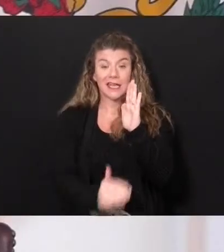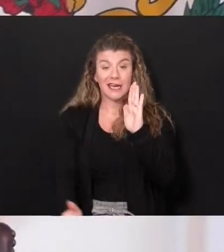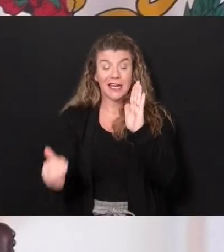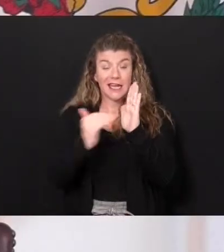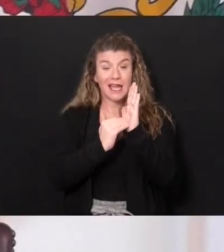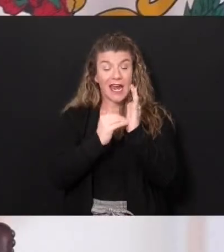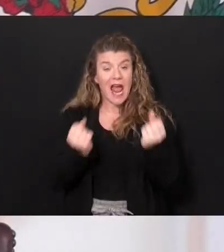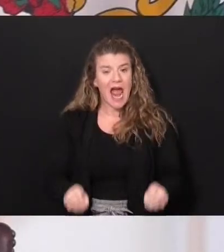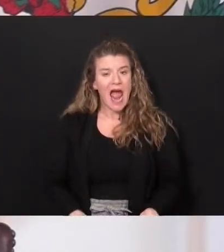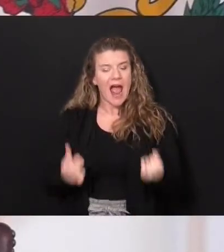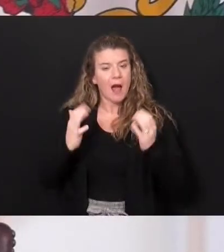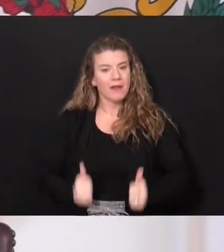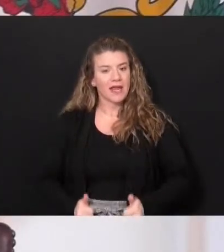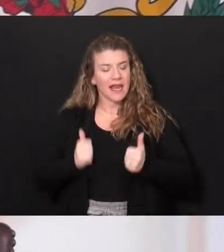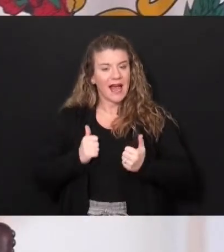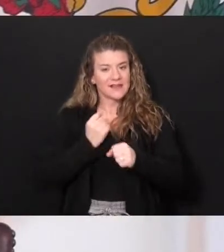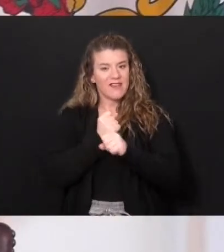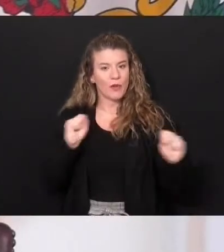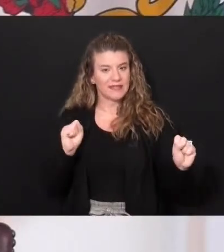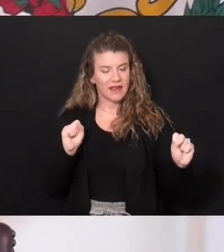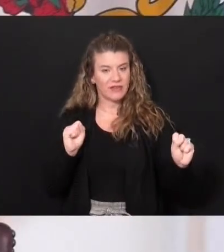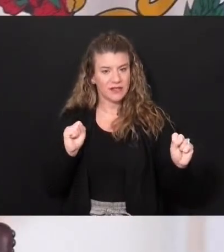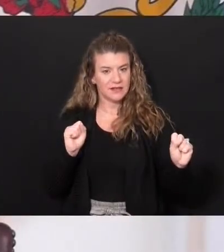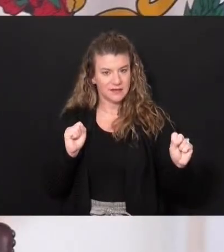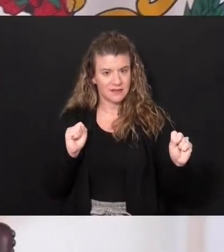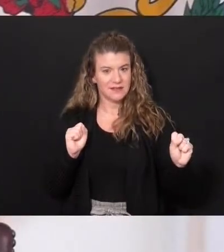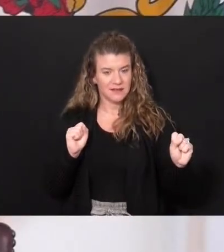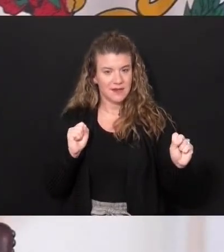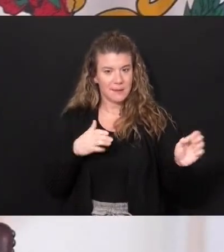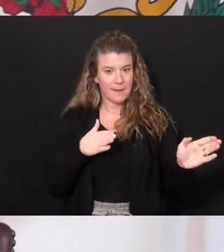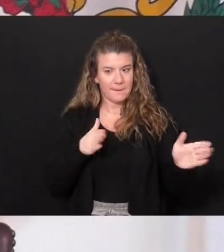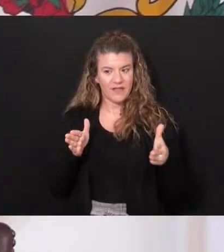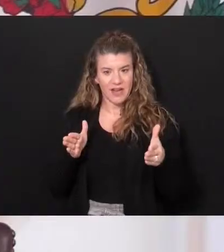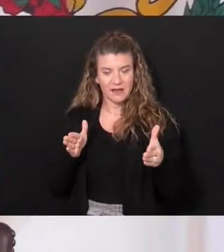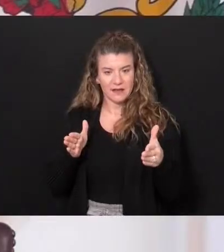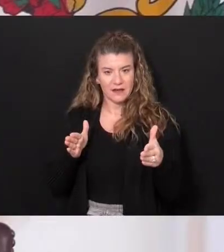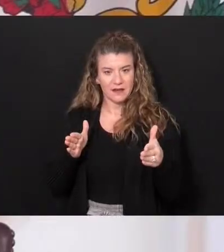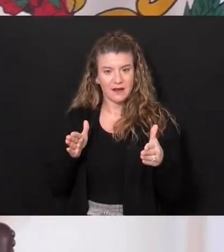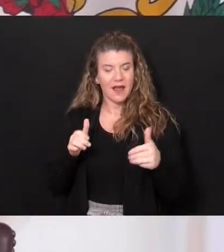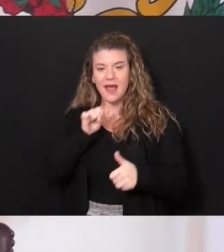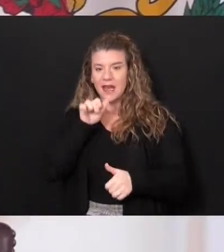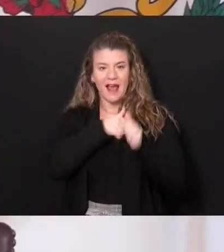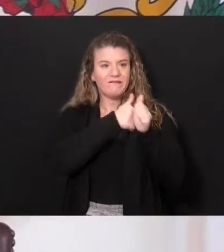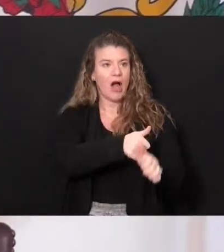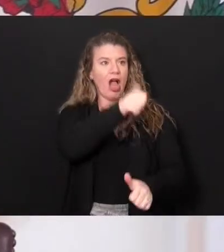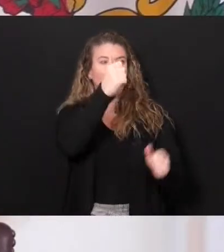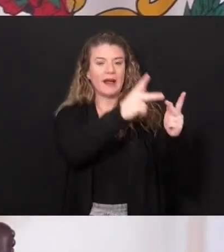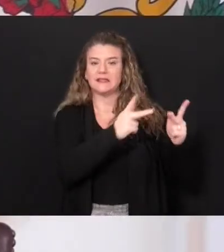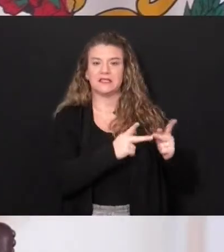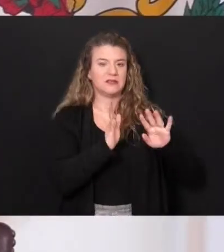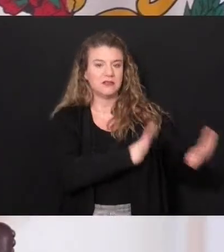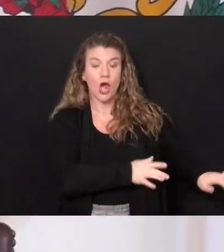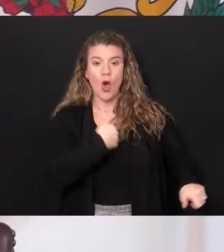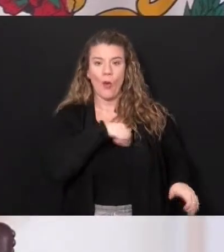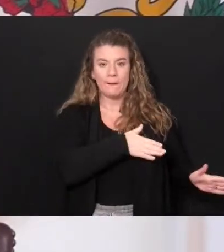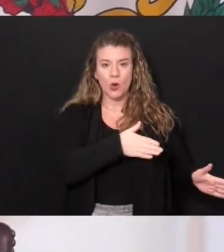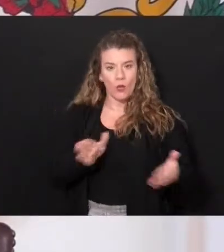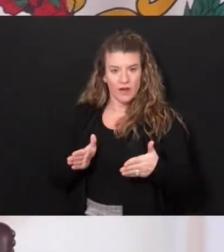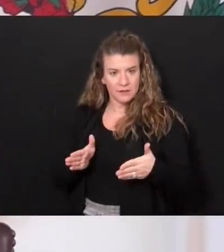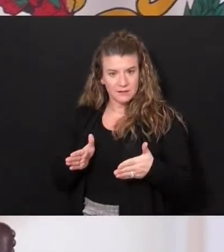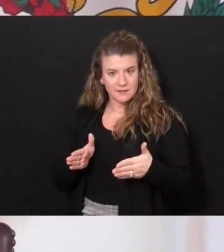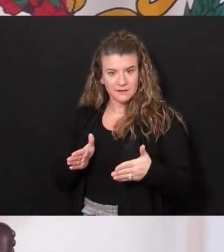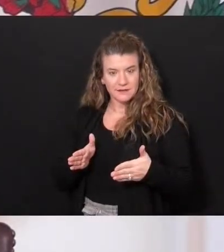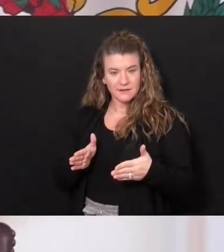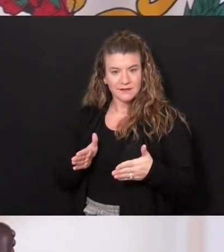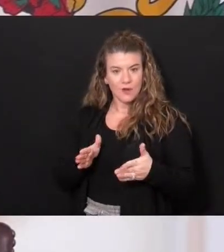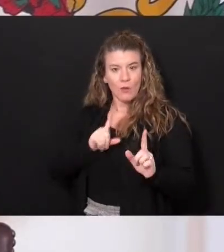lives have we saved by just moving? Not being like the other states, we just moved, didn't we?